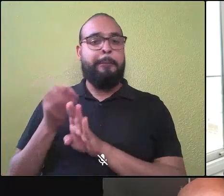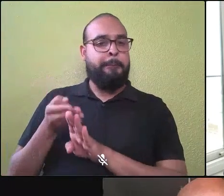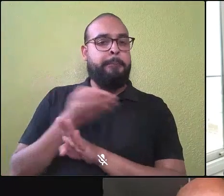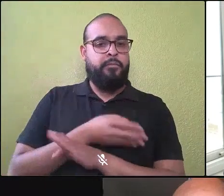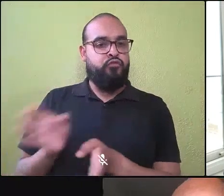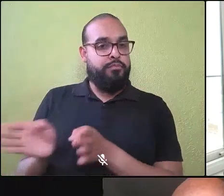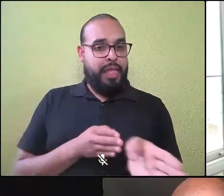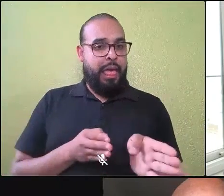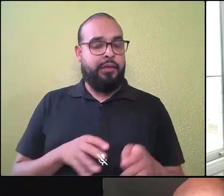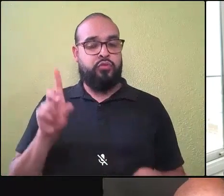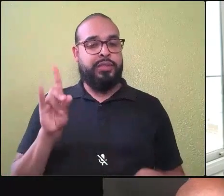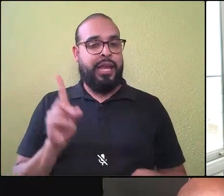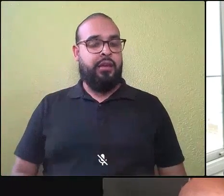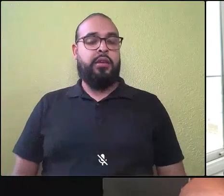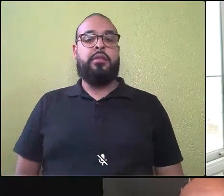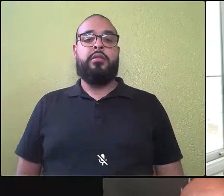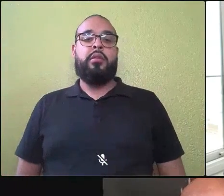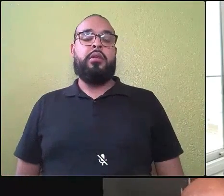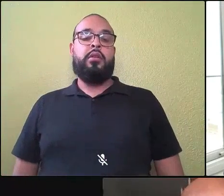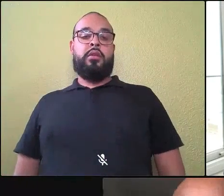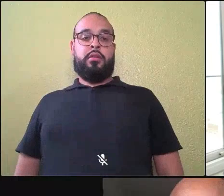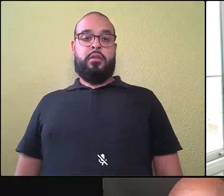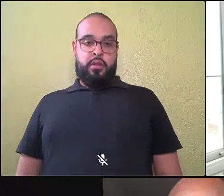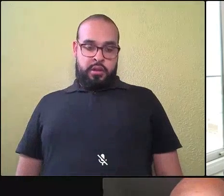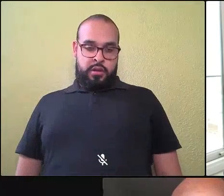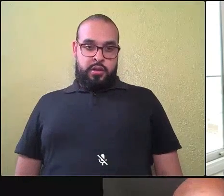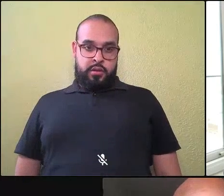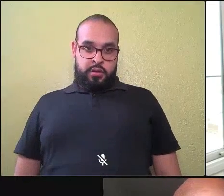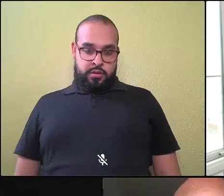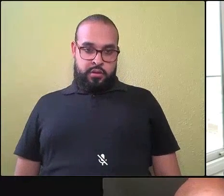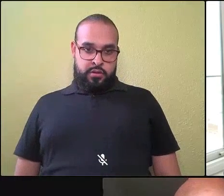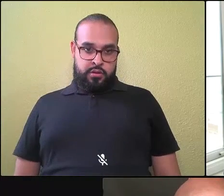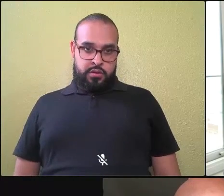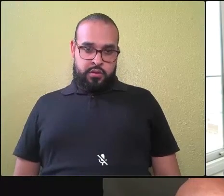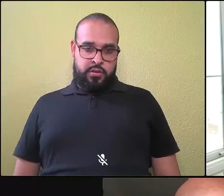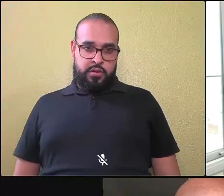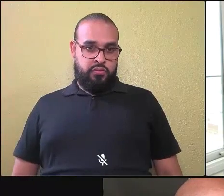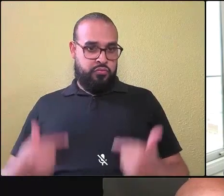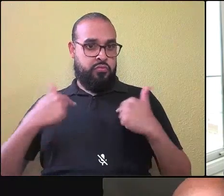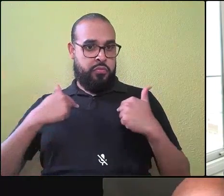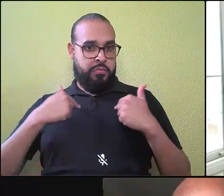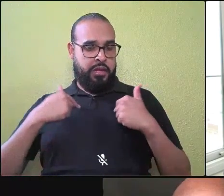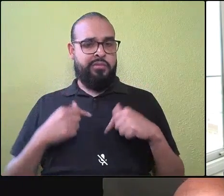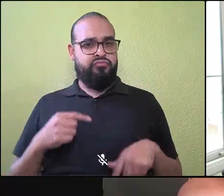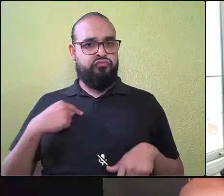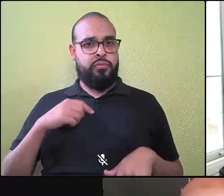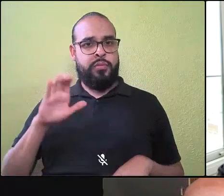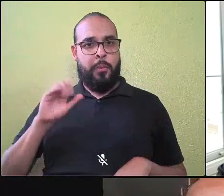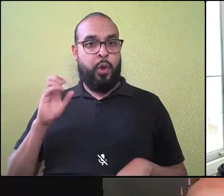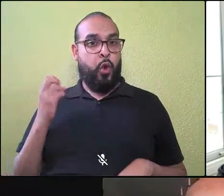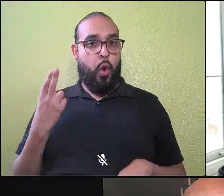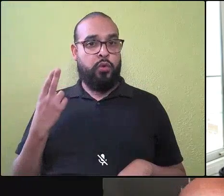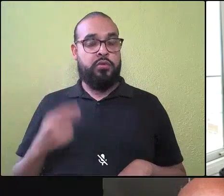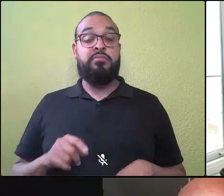really helped me is that I am a coach, right? I've been a coach and a mentor since all the